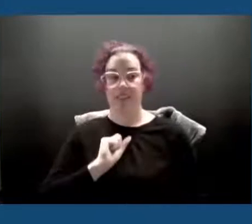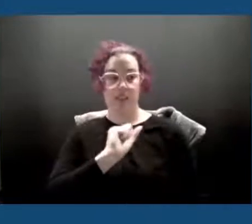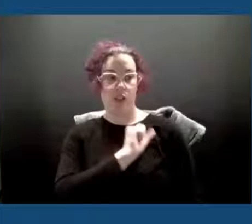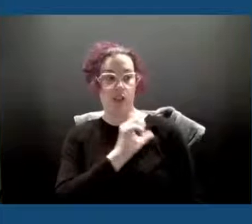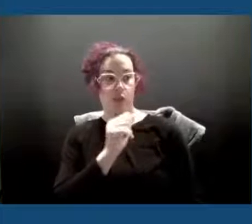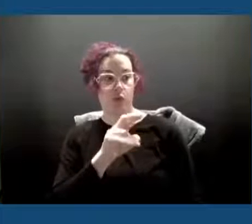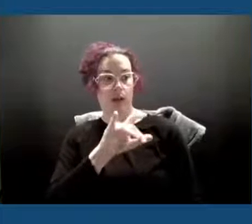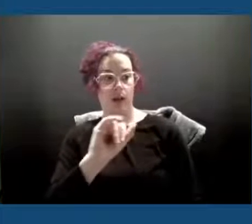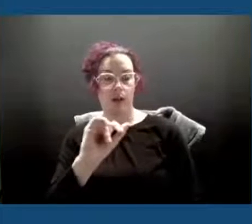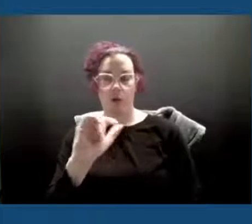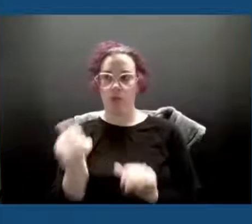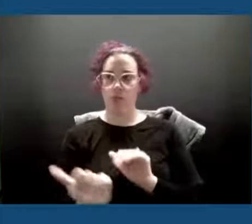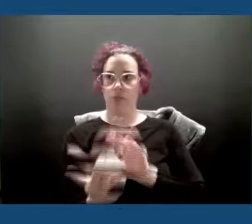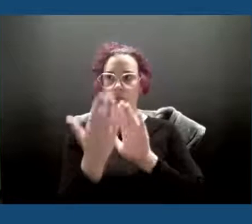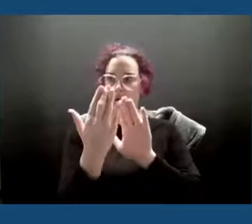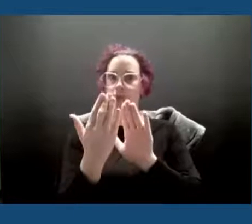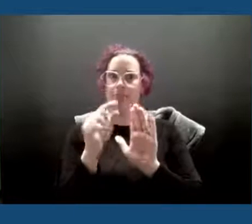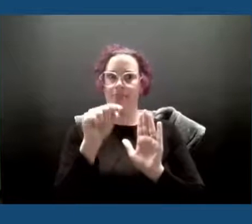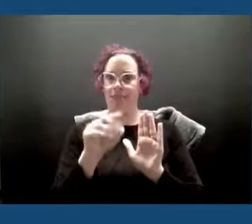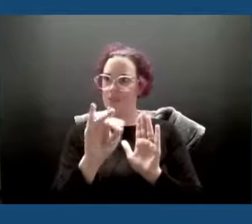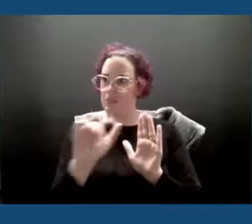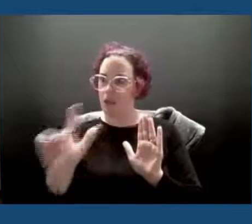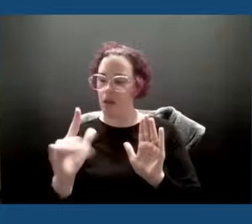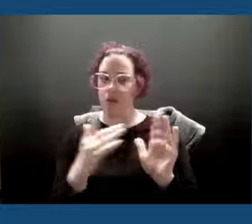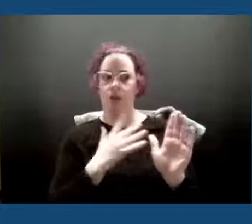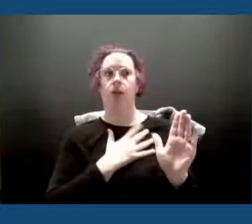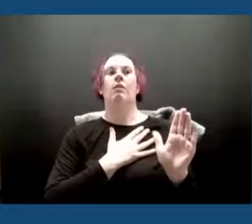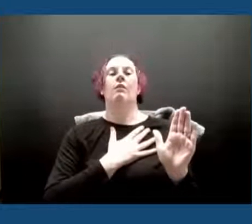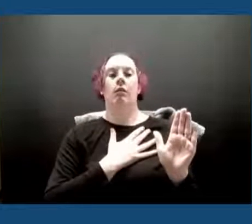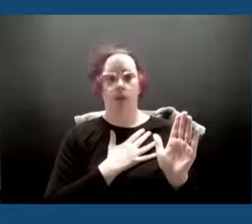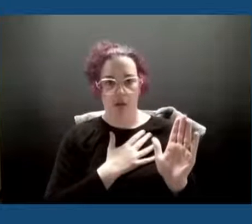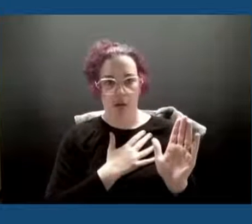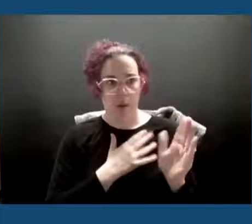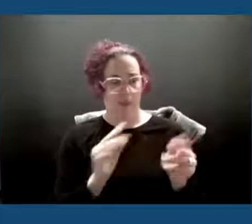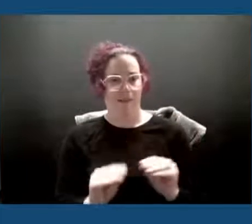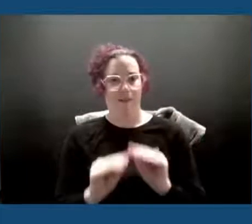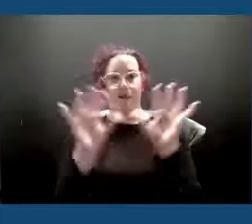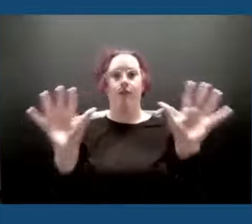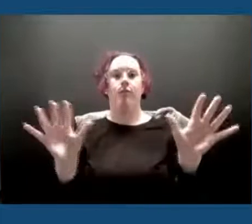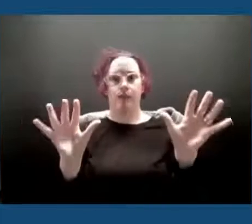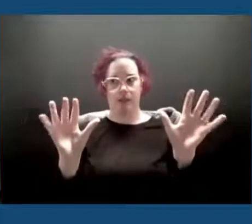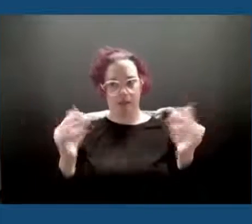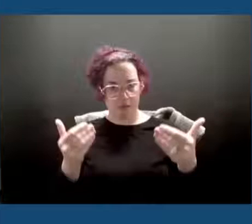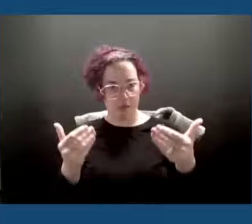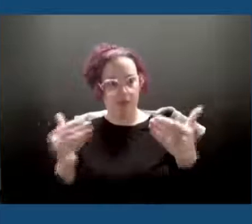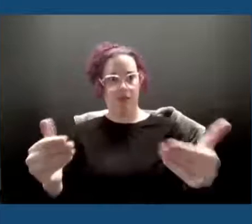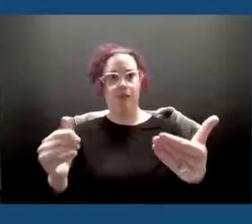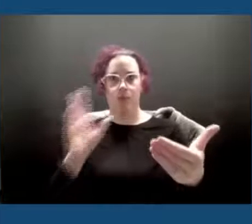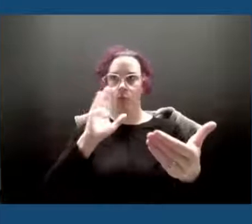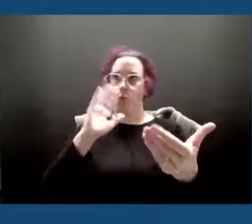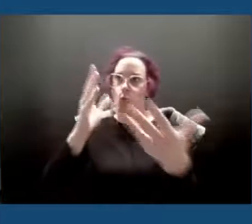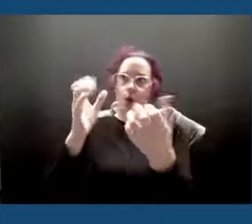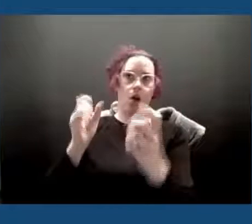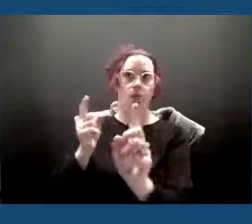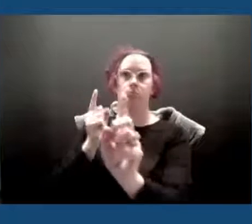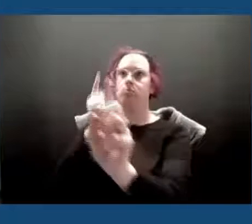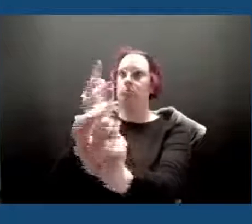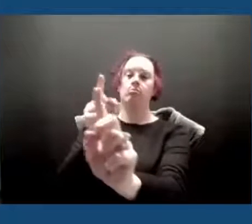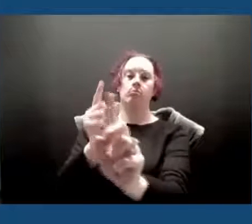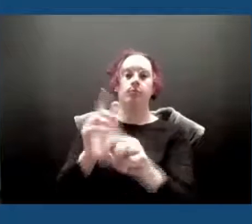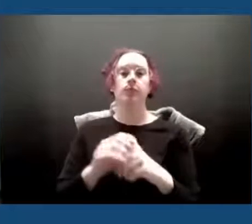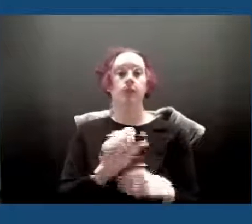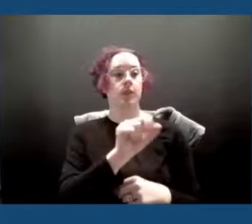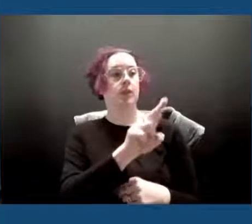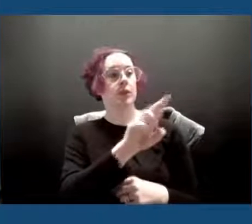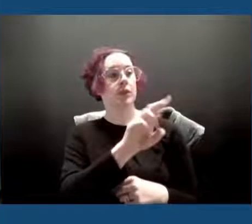bill that was so close to her heart, it was a no-brainer to pick up and carry forward. Sue, I want to thank